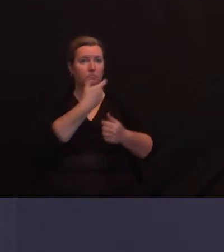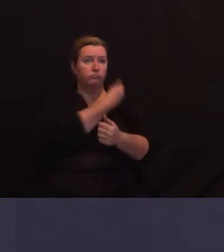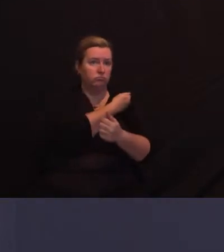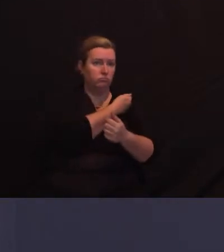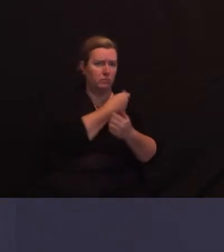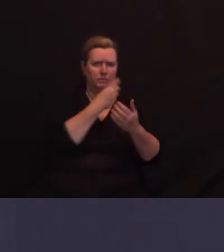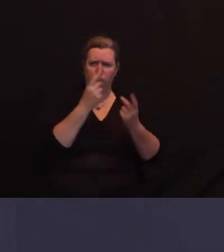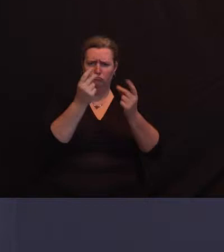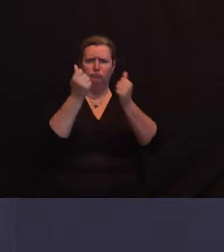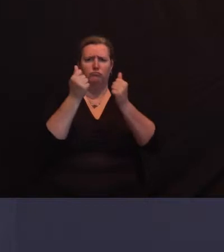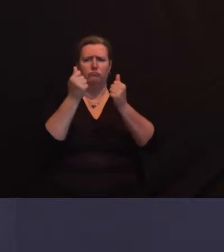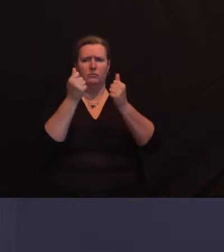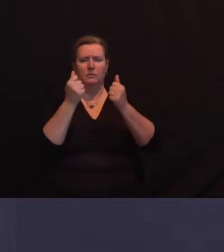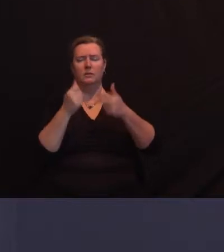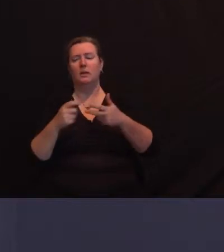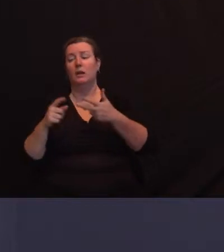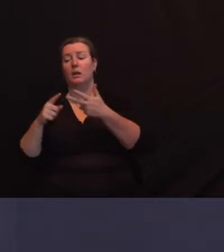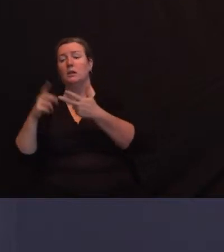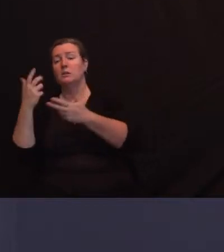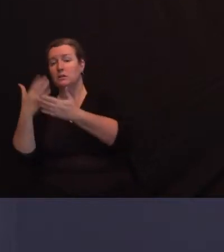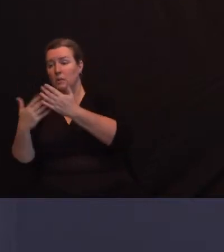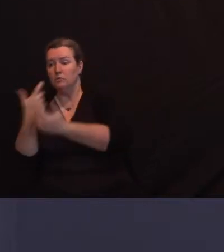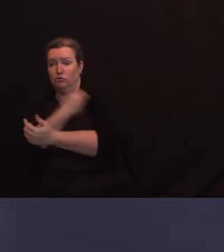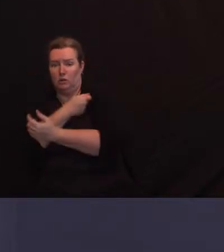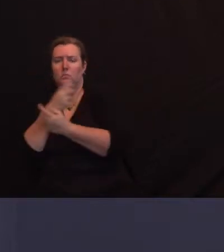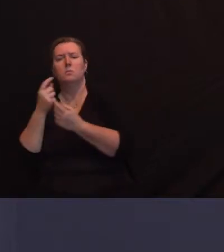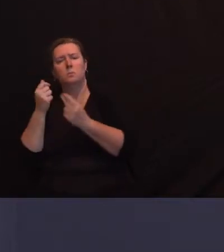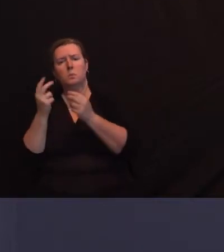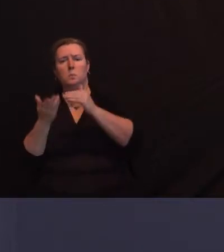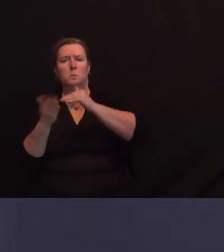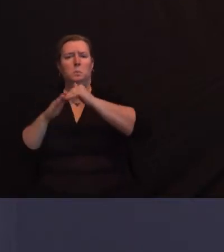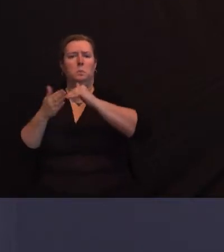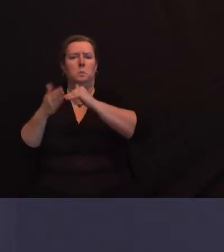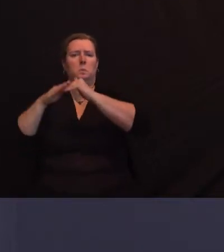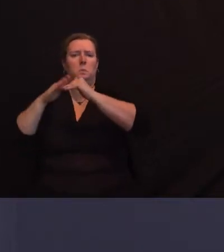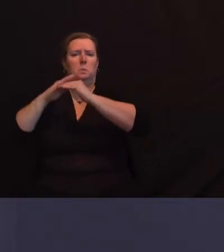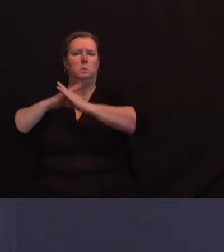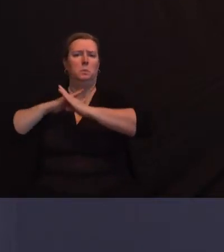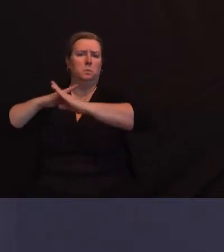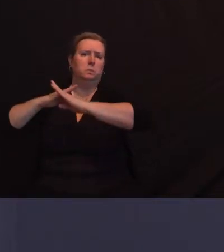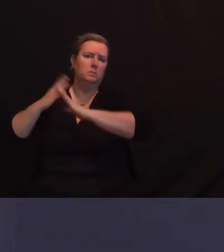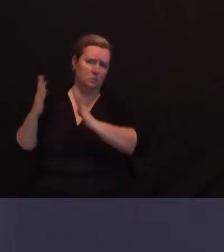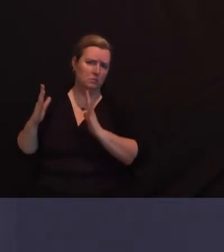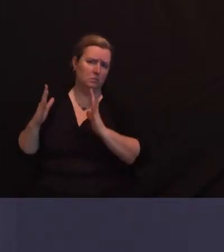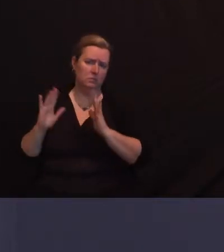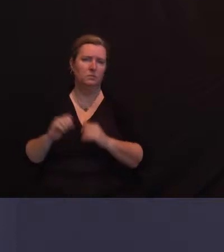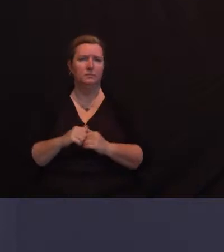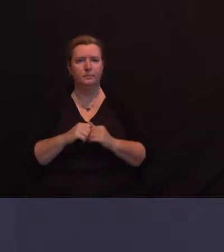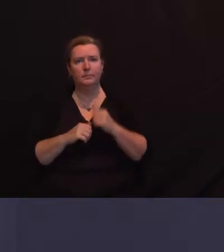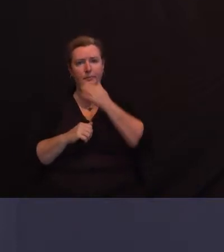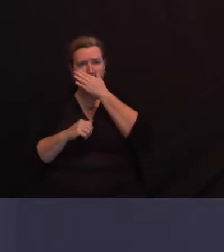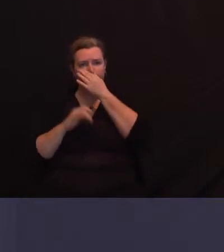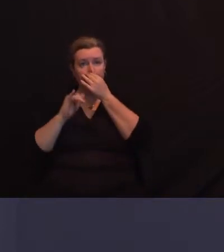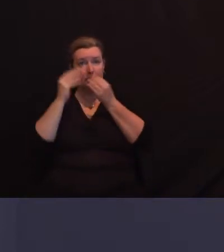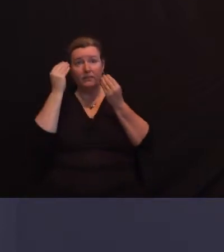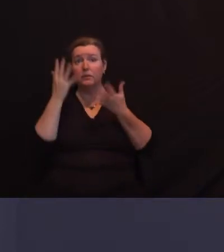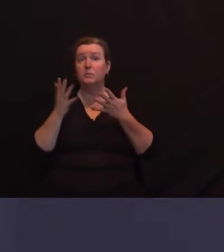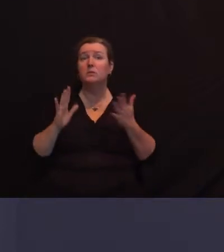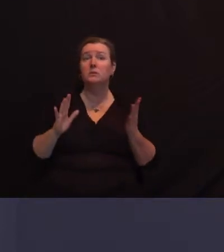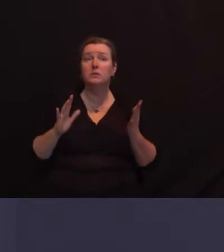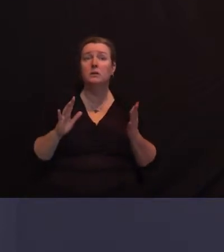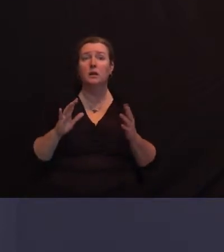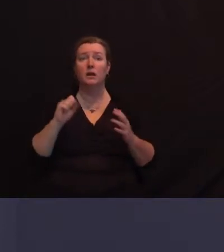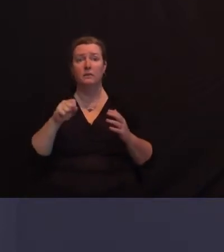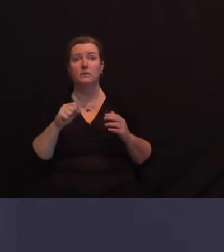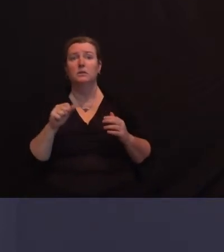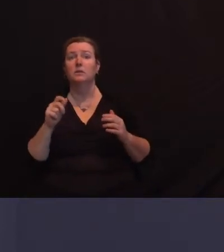Our vaccination sites were instructed to offer third doses to this population, and they were also informed that proof of condition or a